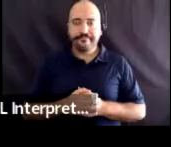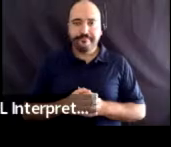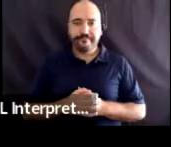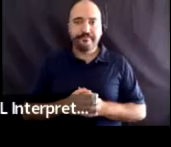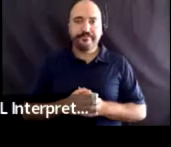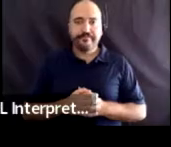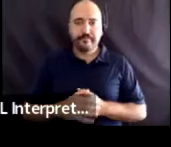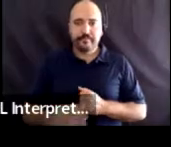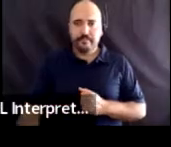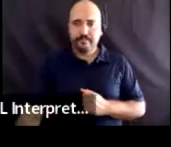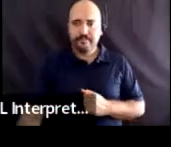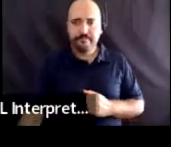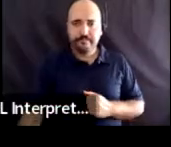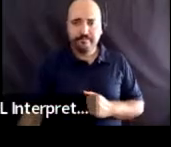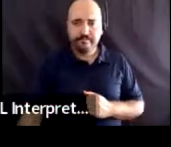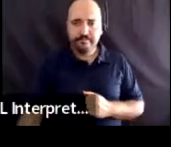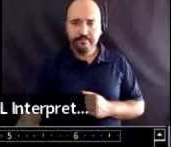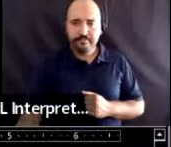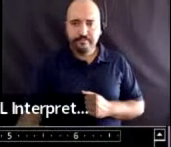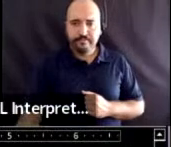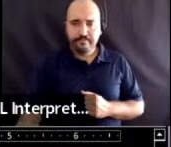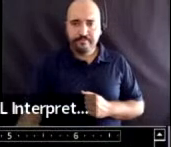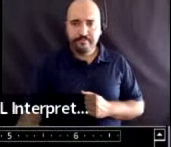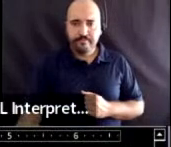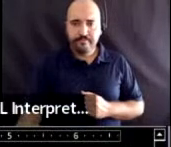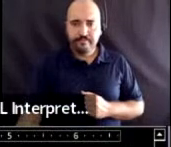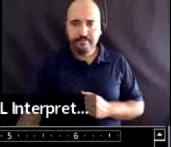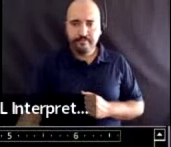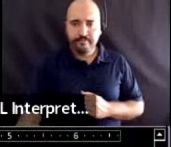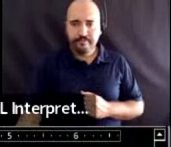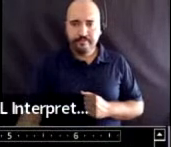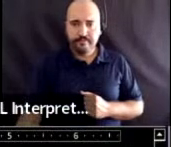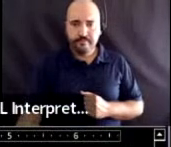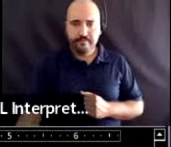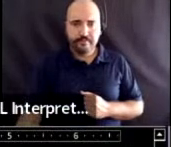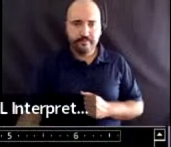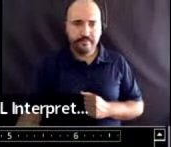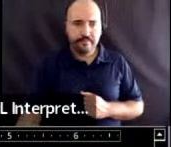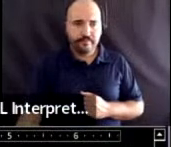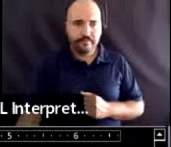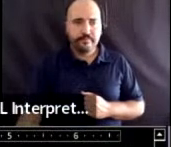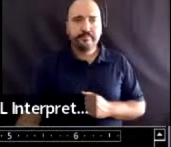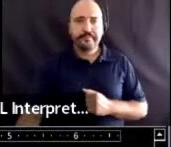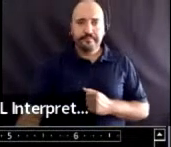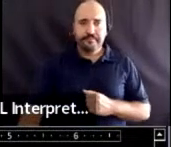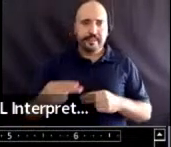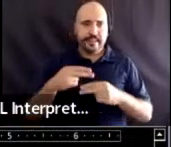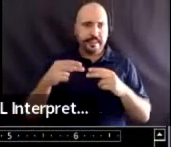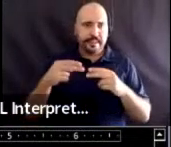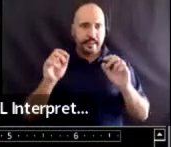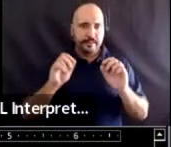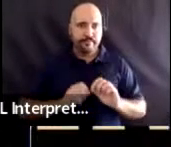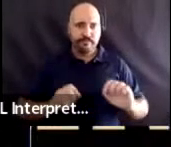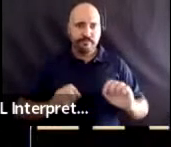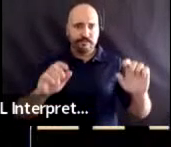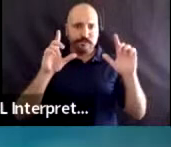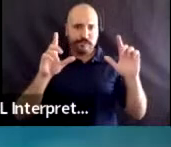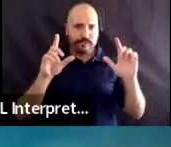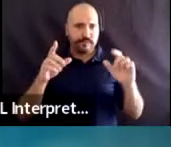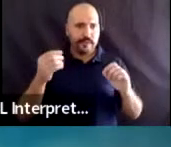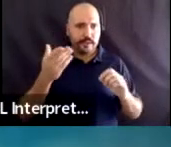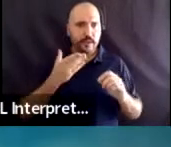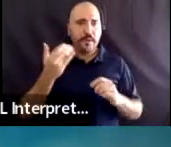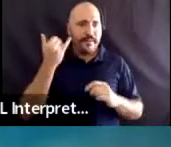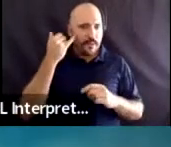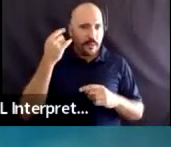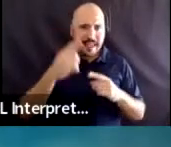Alrighty, so the slides are up. Let us know if you aren't able to